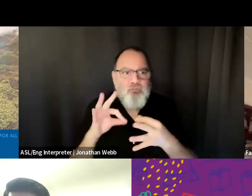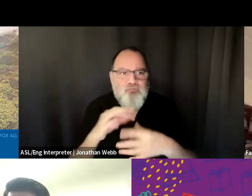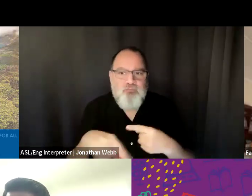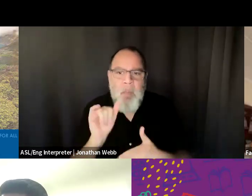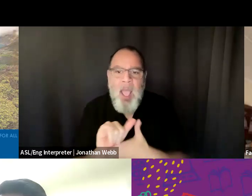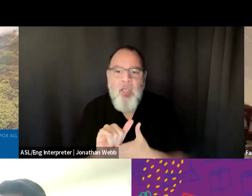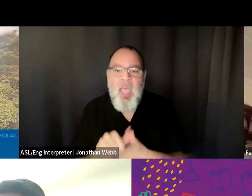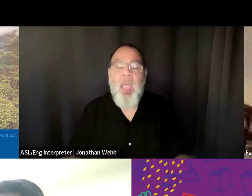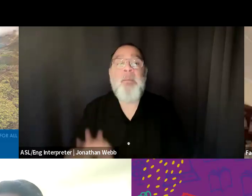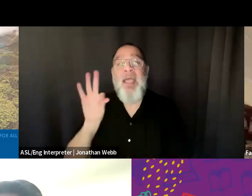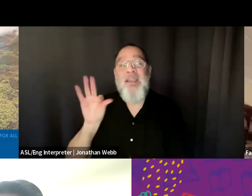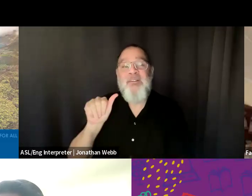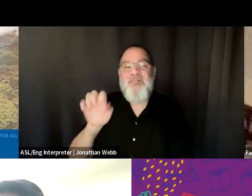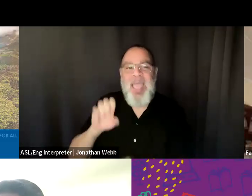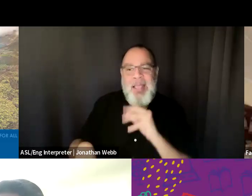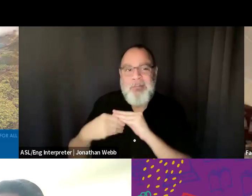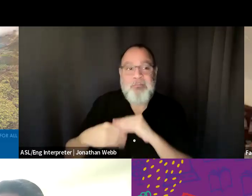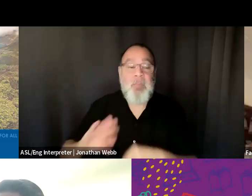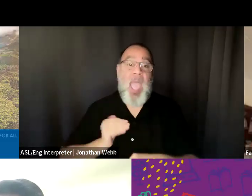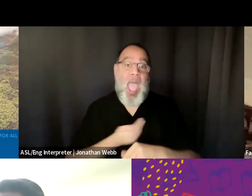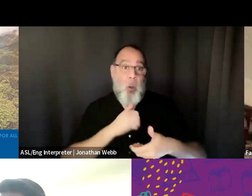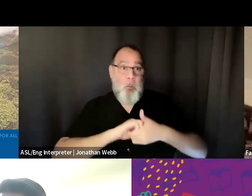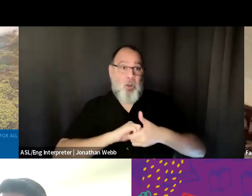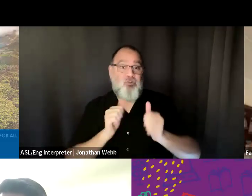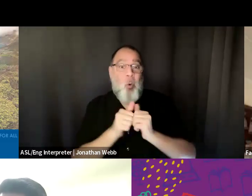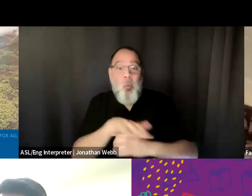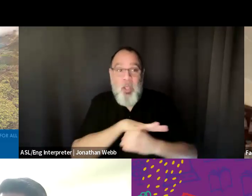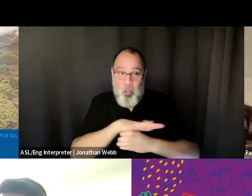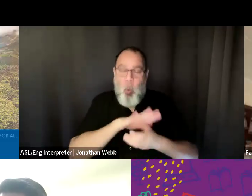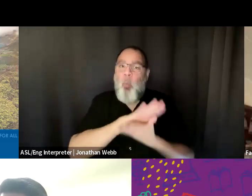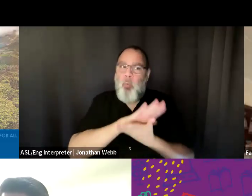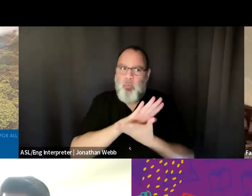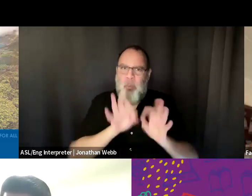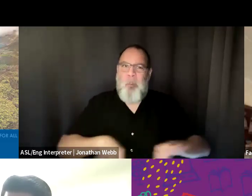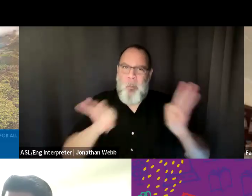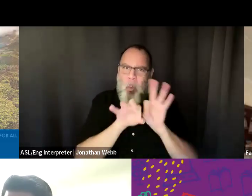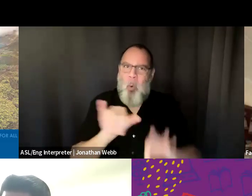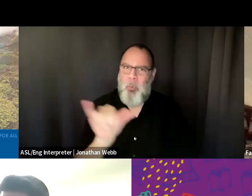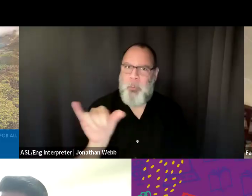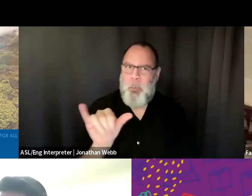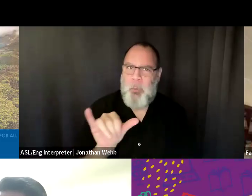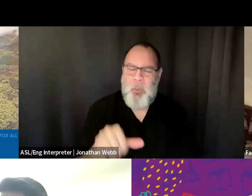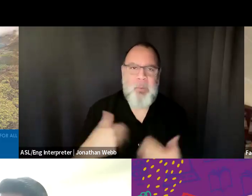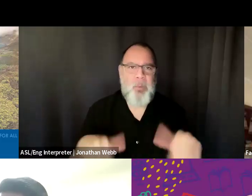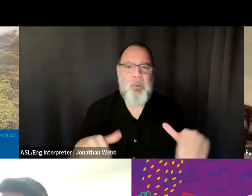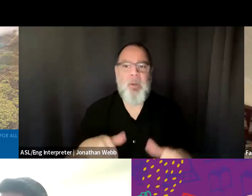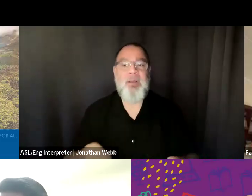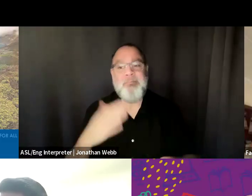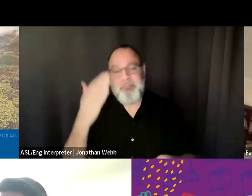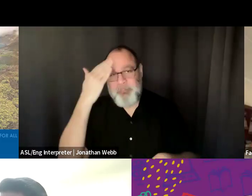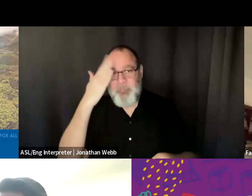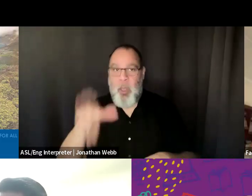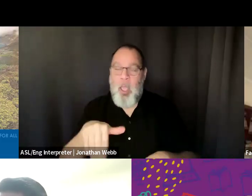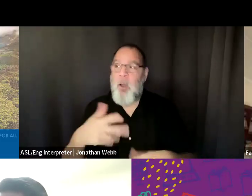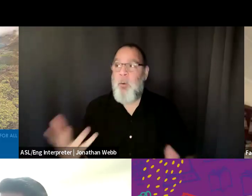I could add that our partnerships with our local schools are very important to us as well. Kids, if you talk to